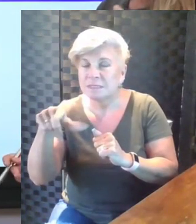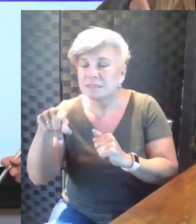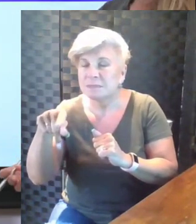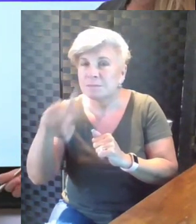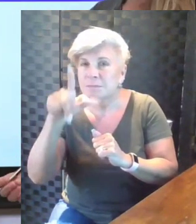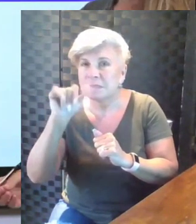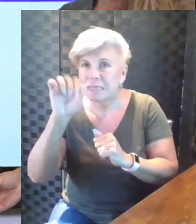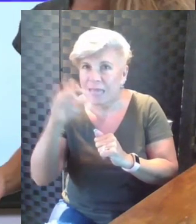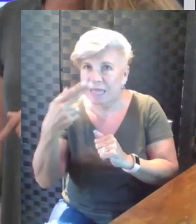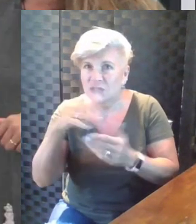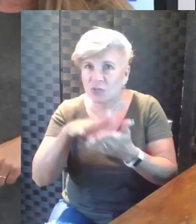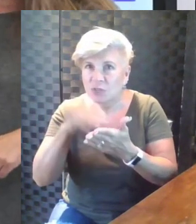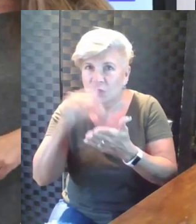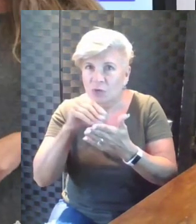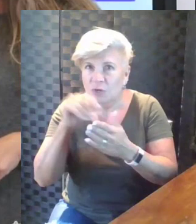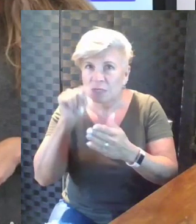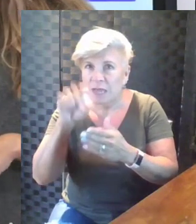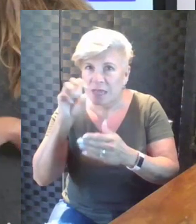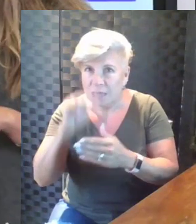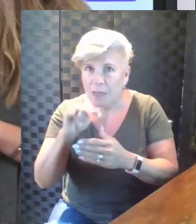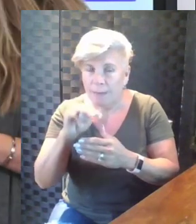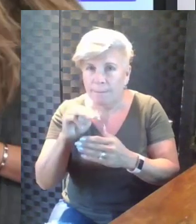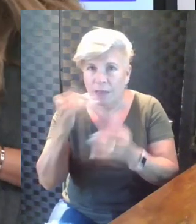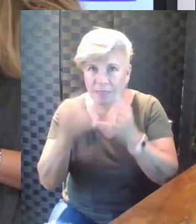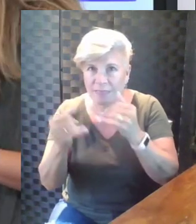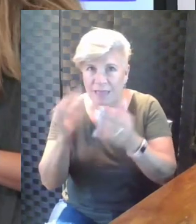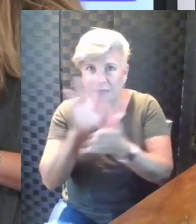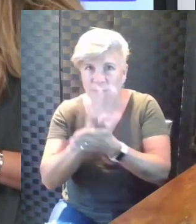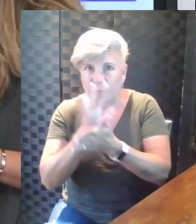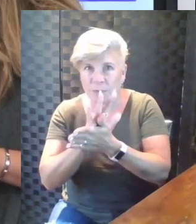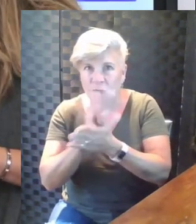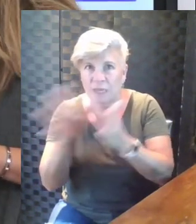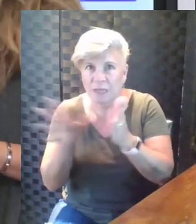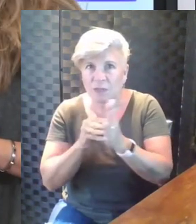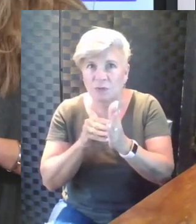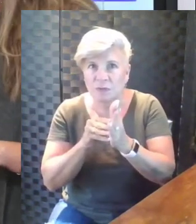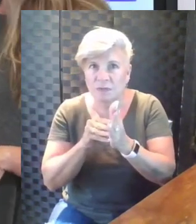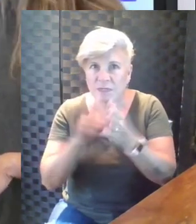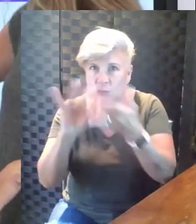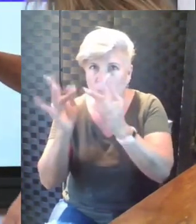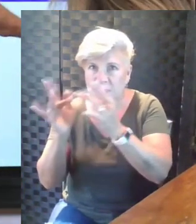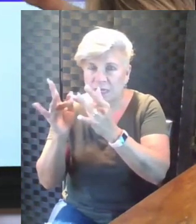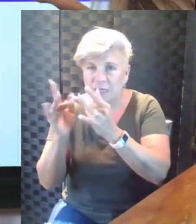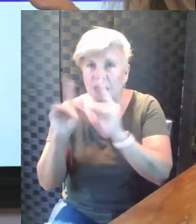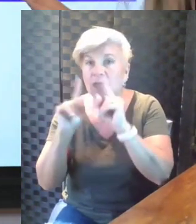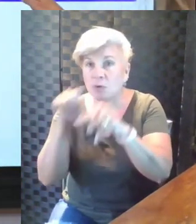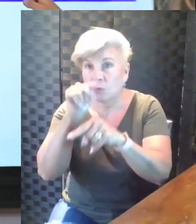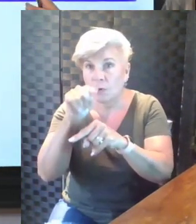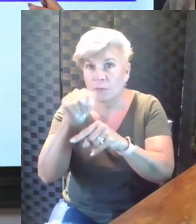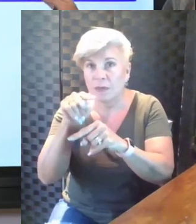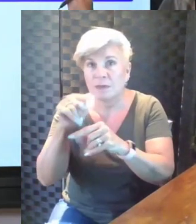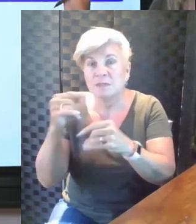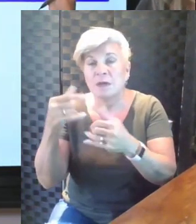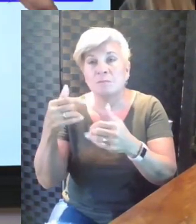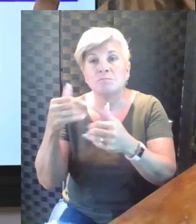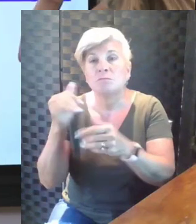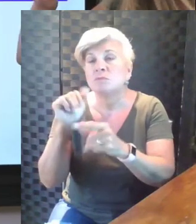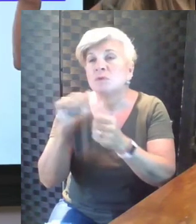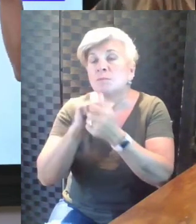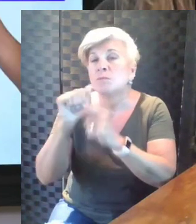splashlearn.com. On the very last page of your packet, I've included this website. And this is just a little,